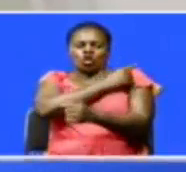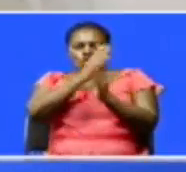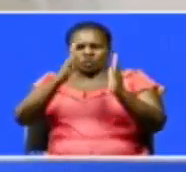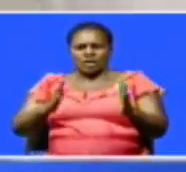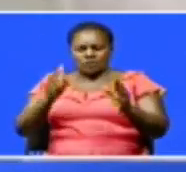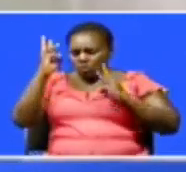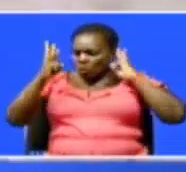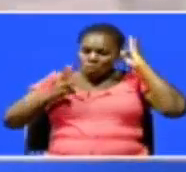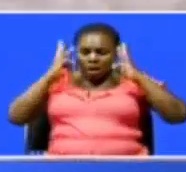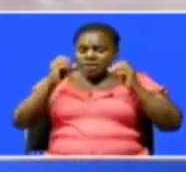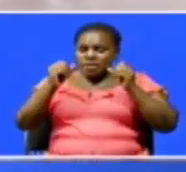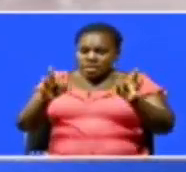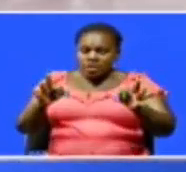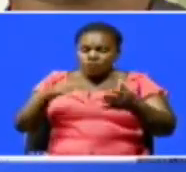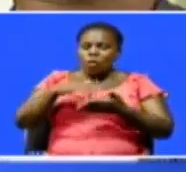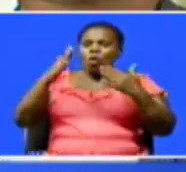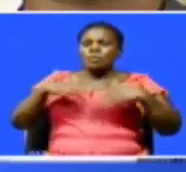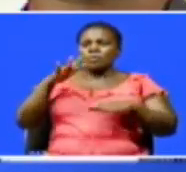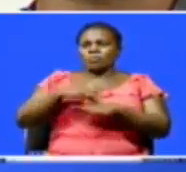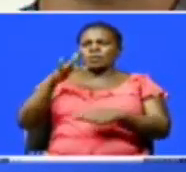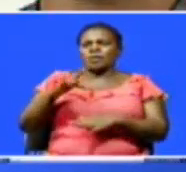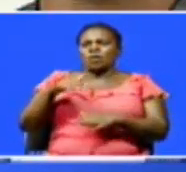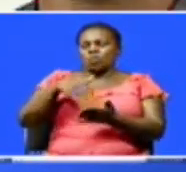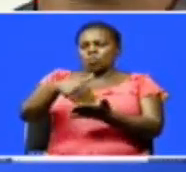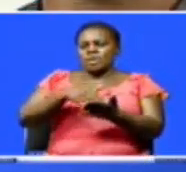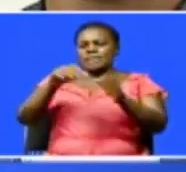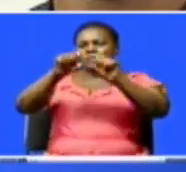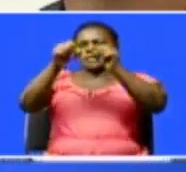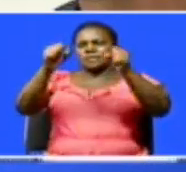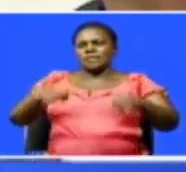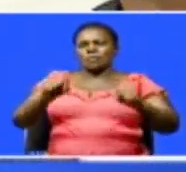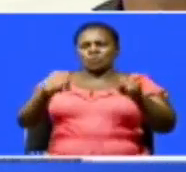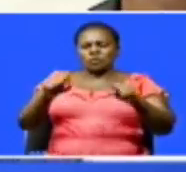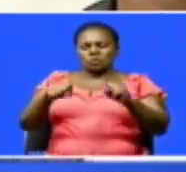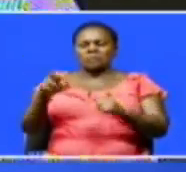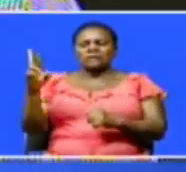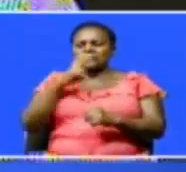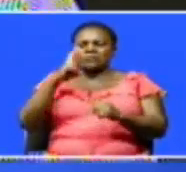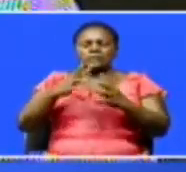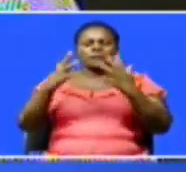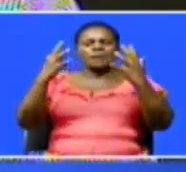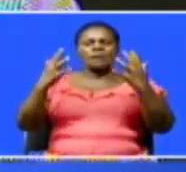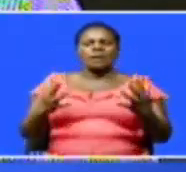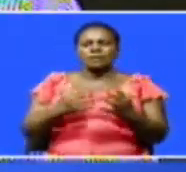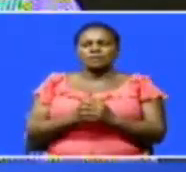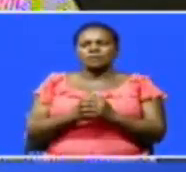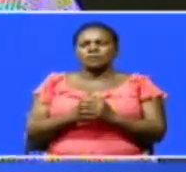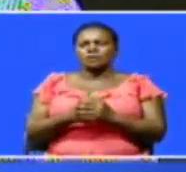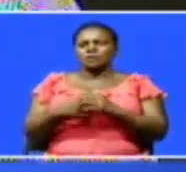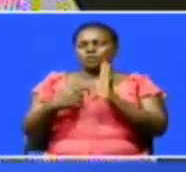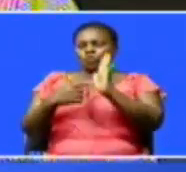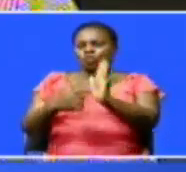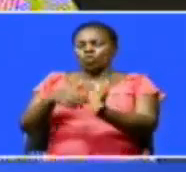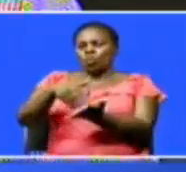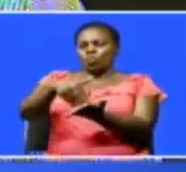worried that should numbers continue to rise, Kenya's weak healthcare system could be badly exposed. It has exposed our